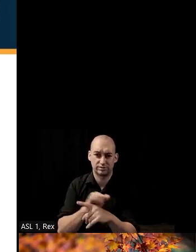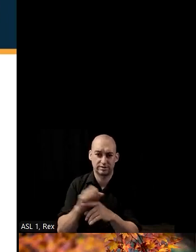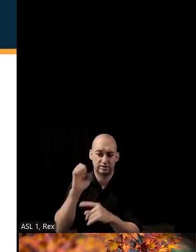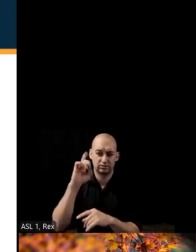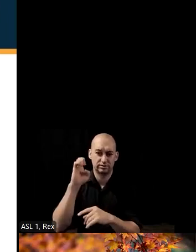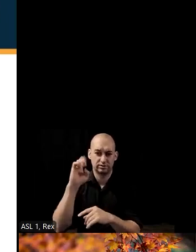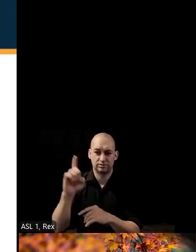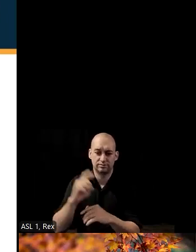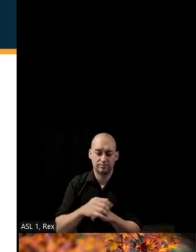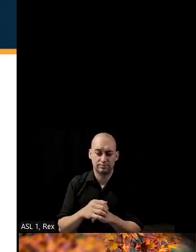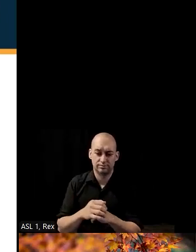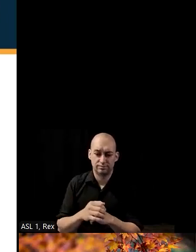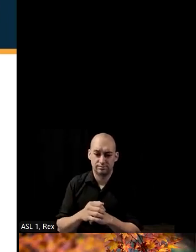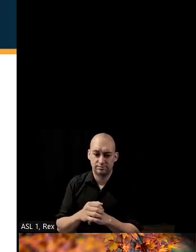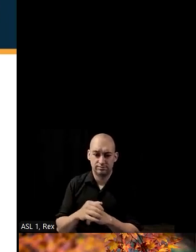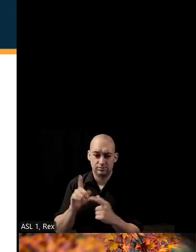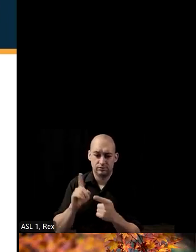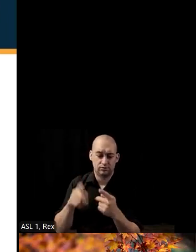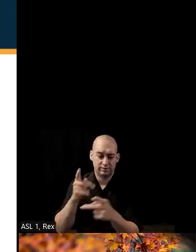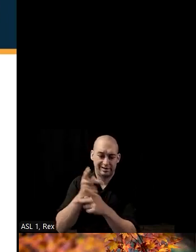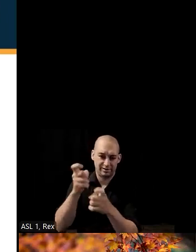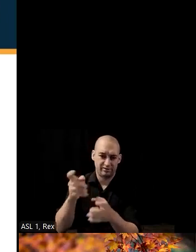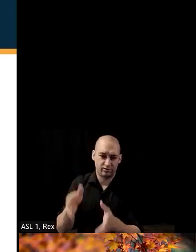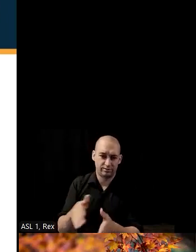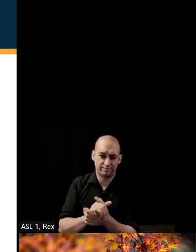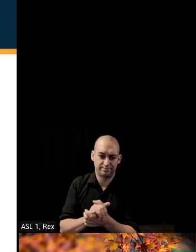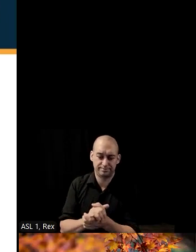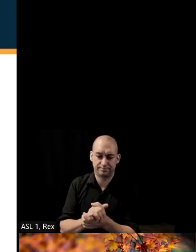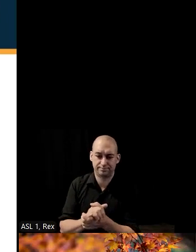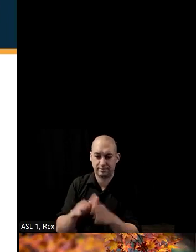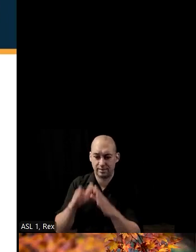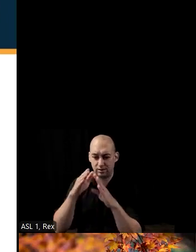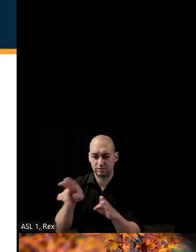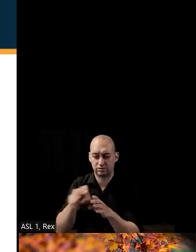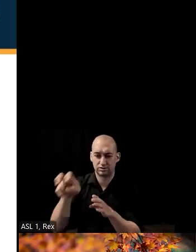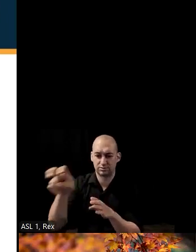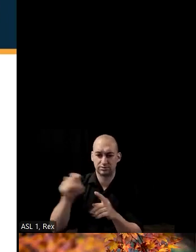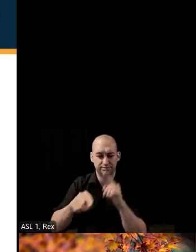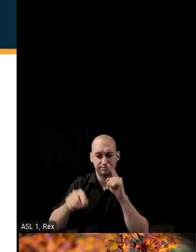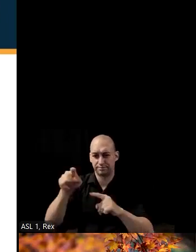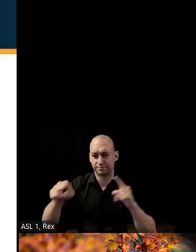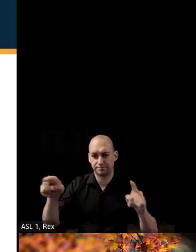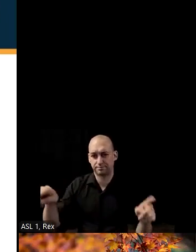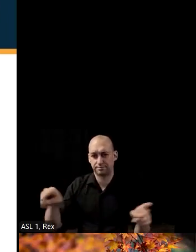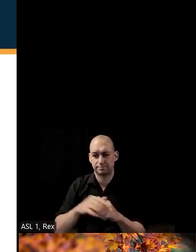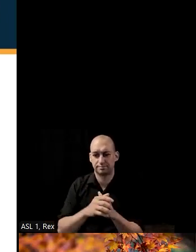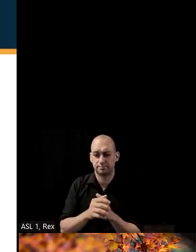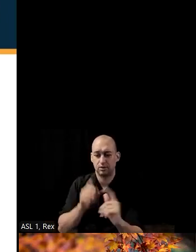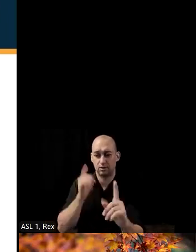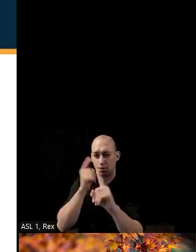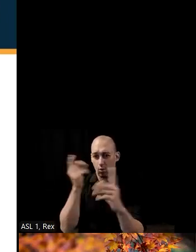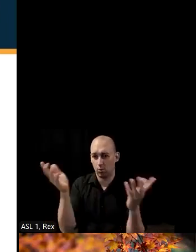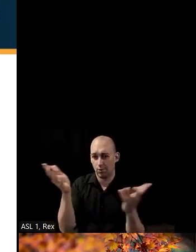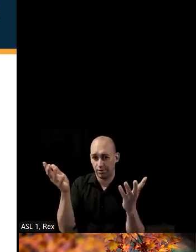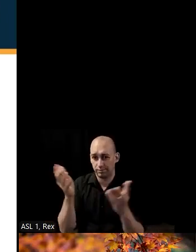respite services to caregivers. And then housing, transportation, and just a variety of others. Like I say, the goal here is